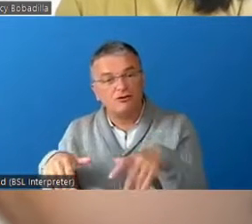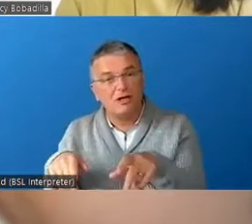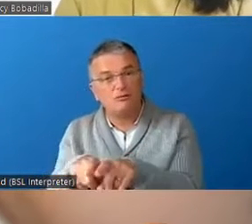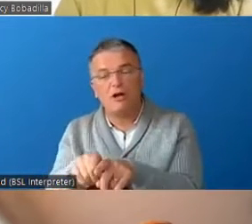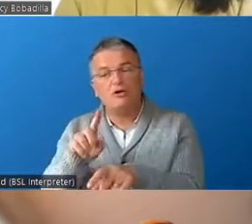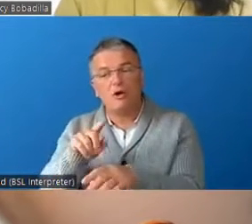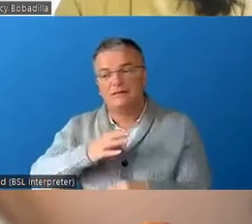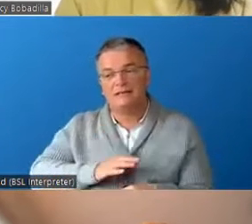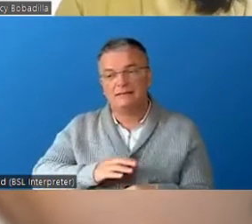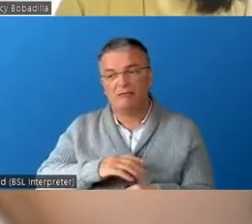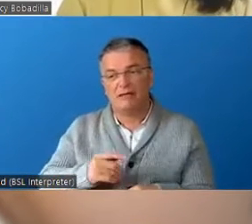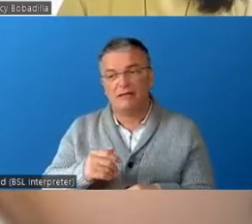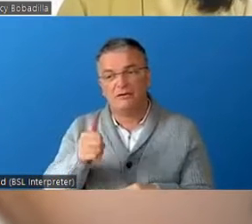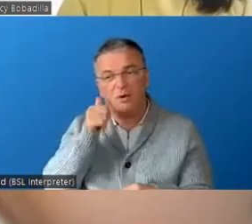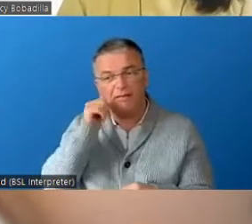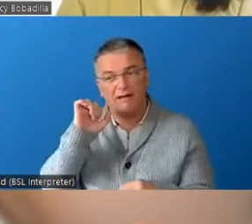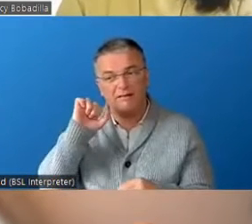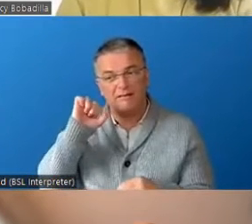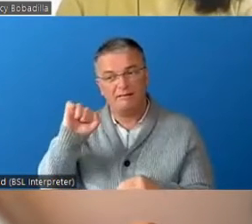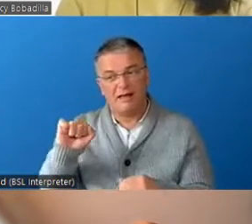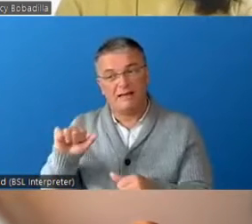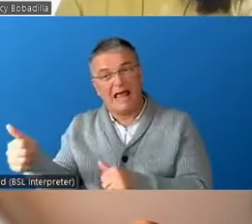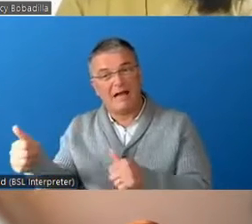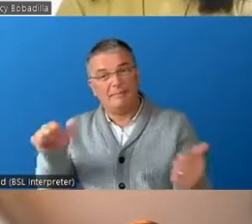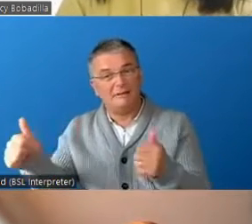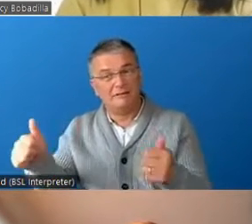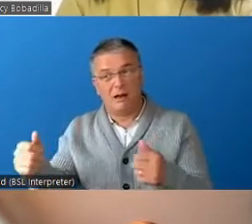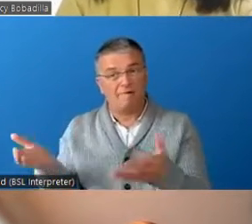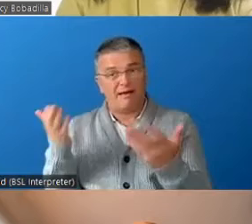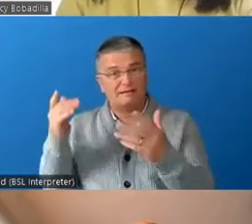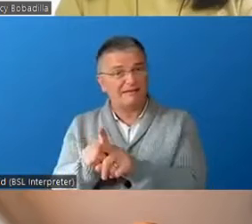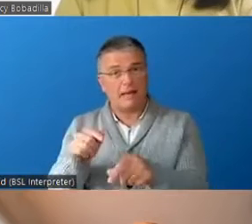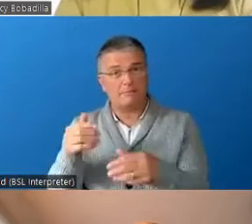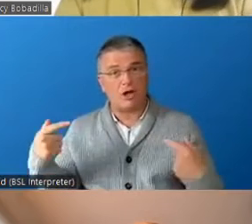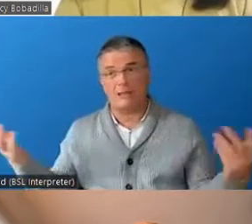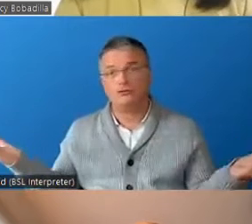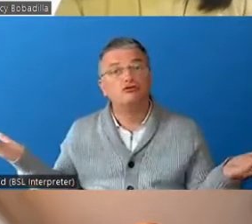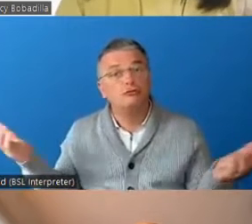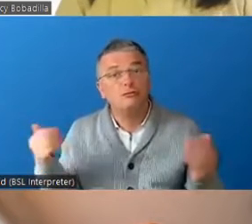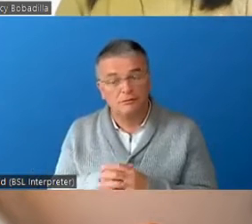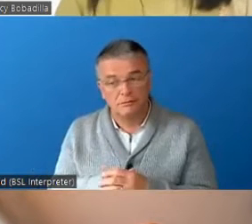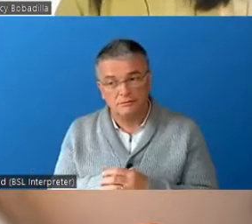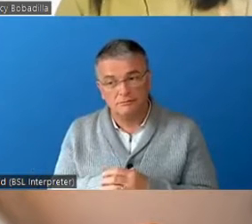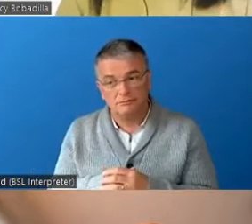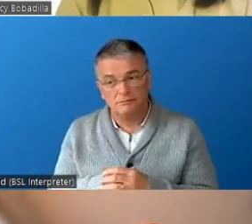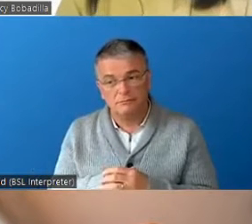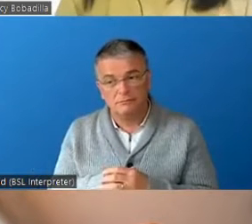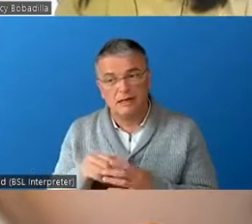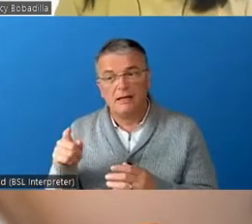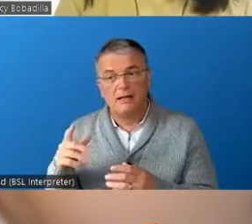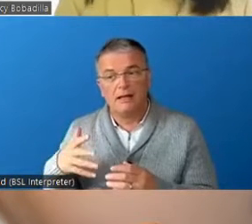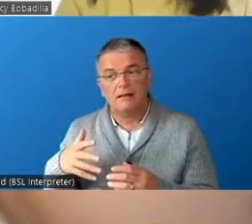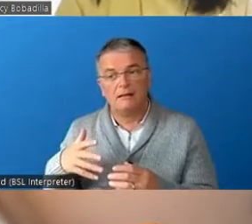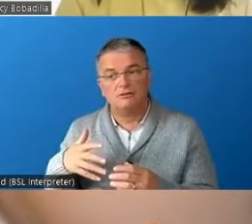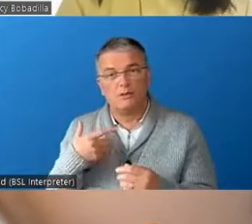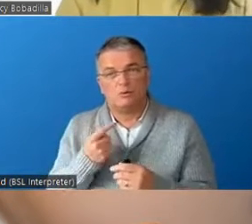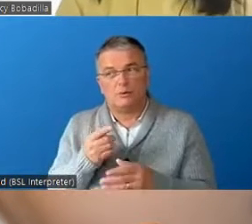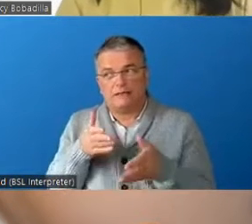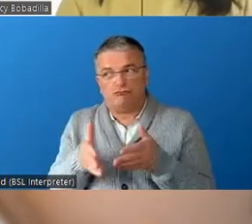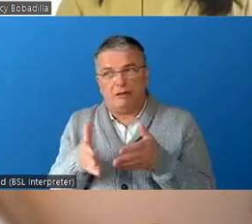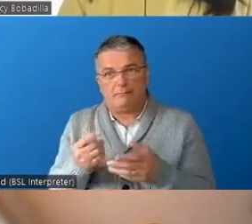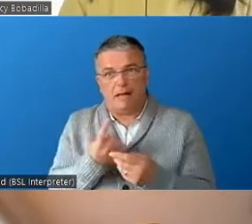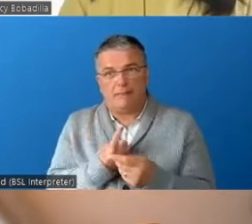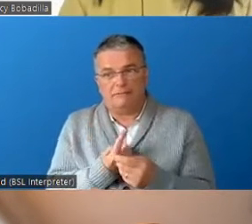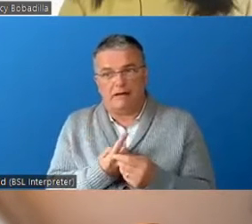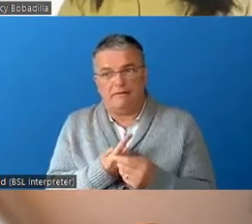necessarily knowing that their neighbors are facing the same challenges as they do. And when they do want to address them by themselves, the